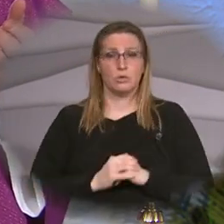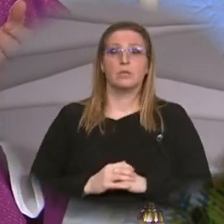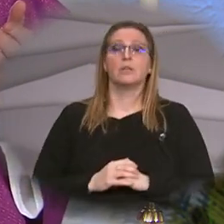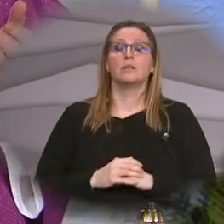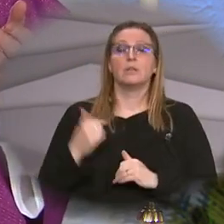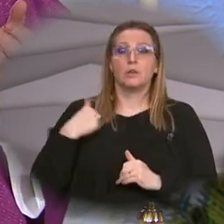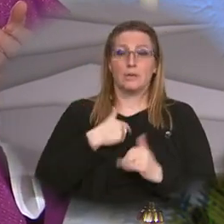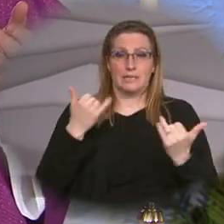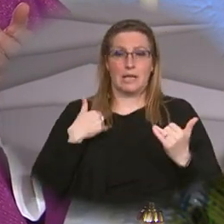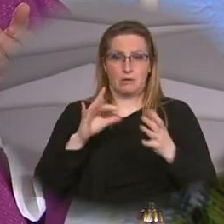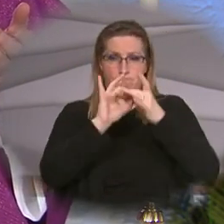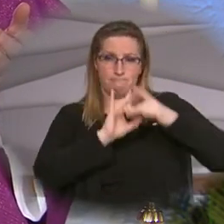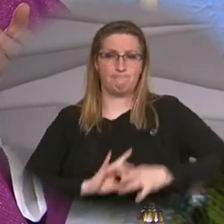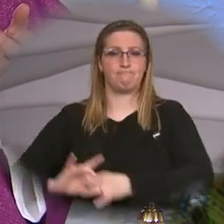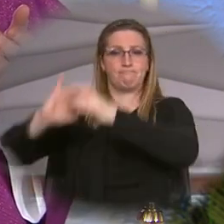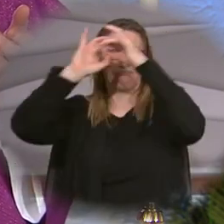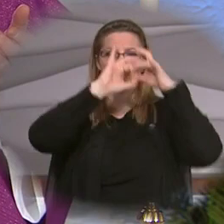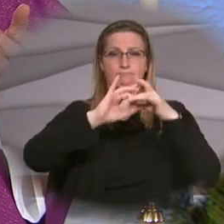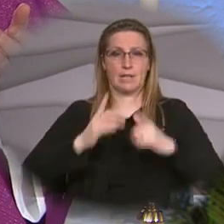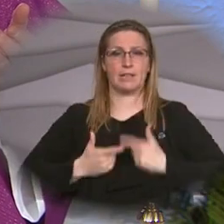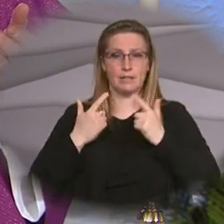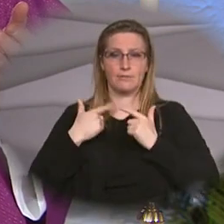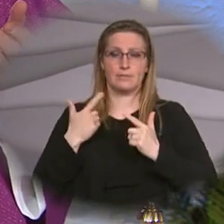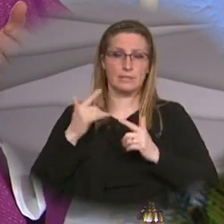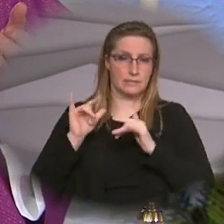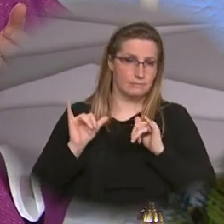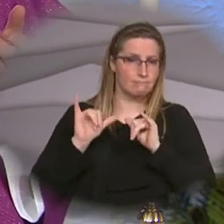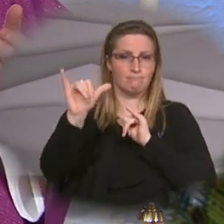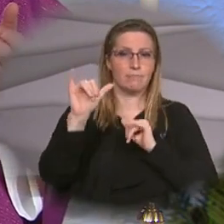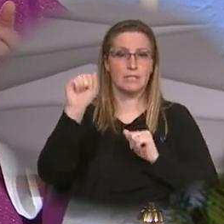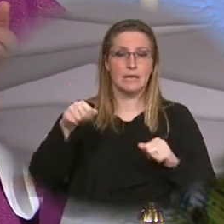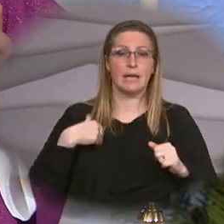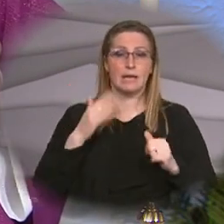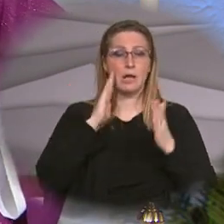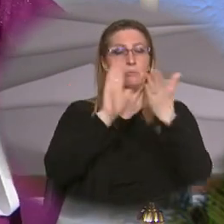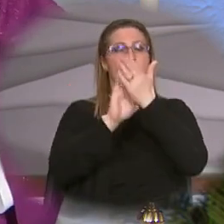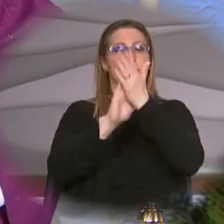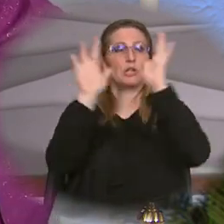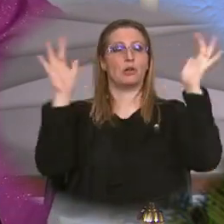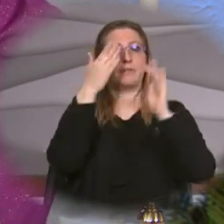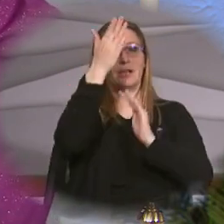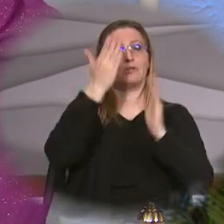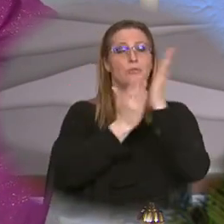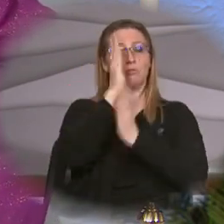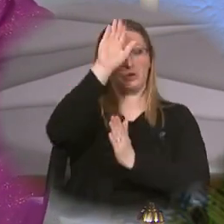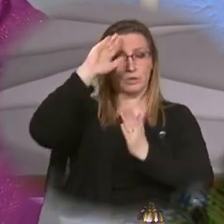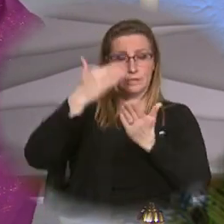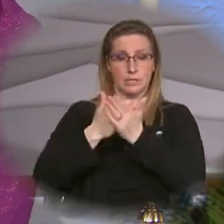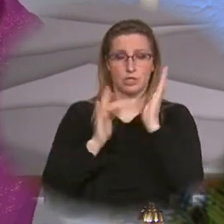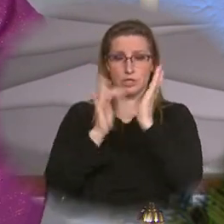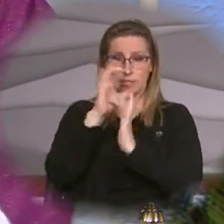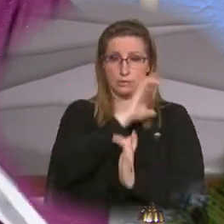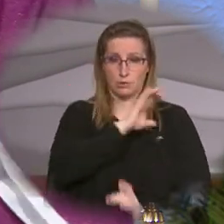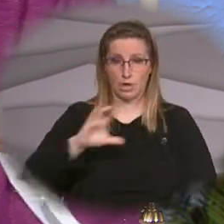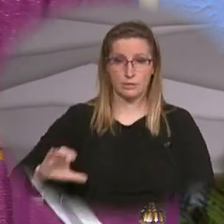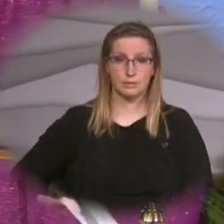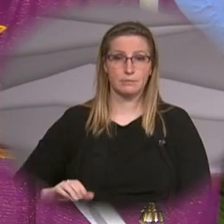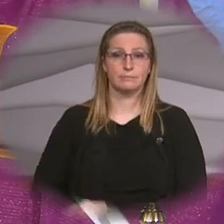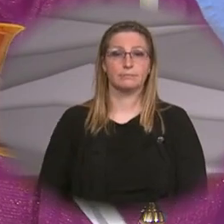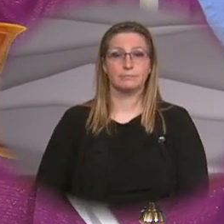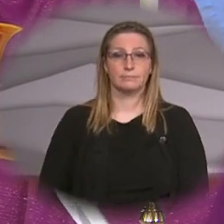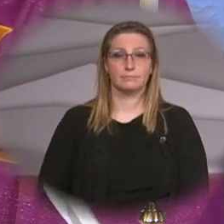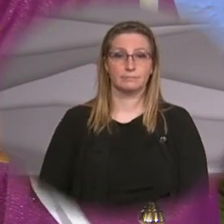we may merit to be co-heirs to eternal life, and may praise and glorify you through your Son, Jesus